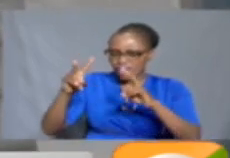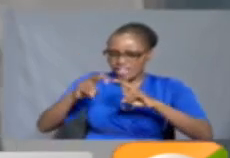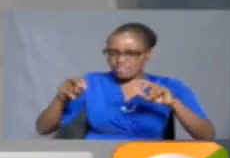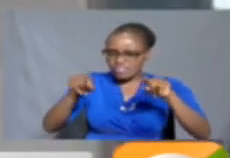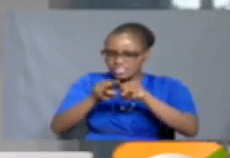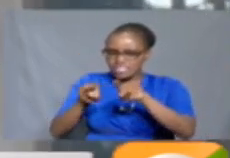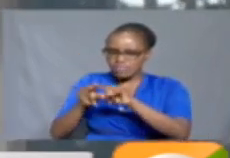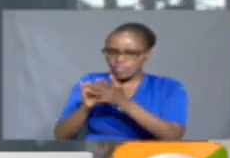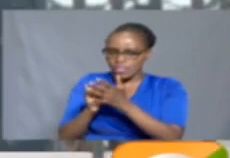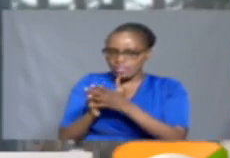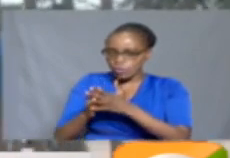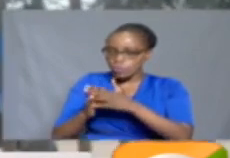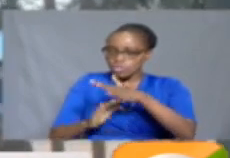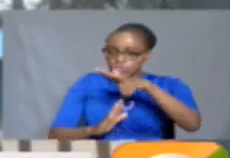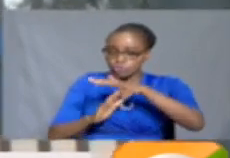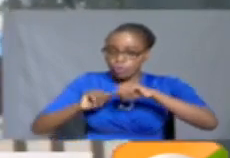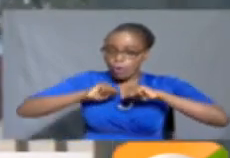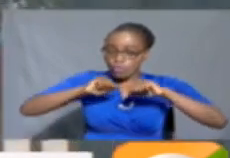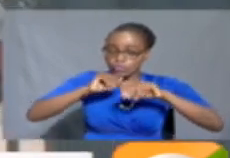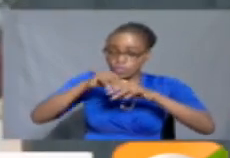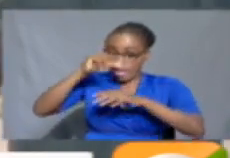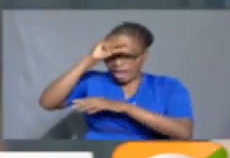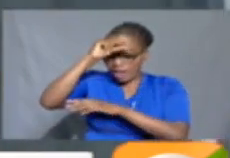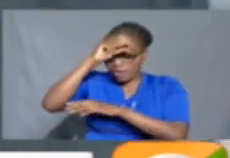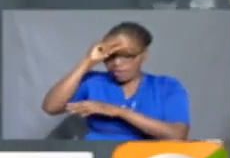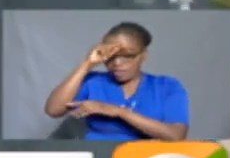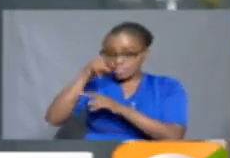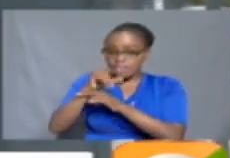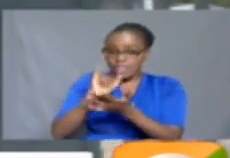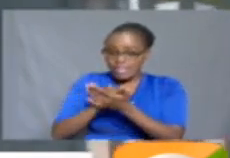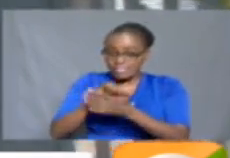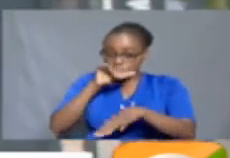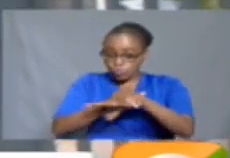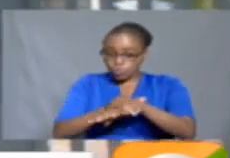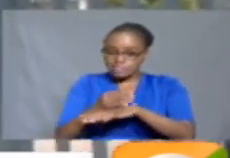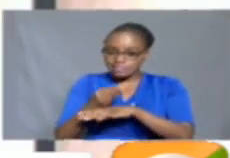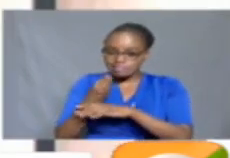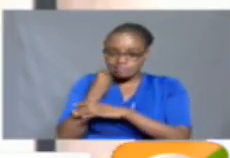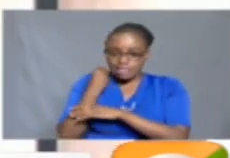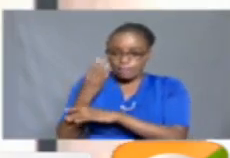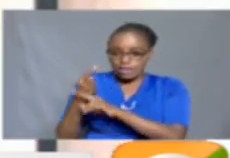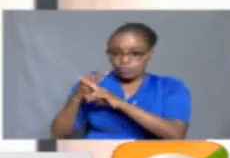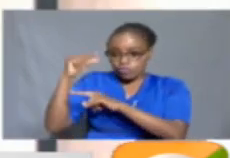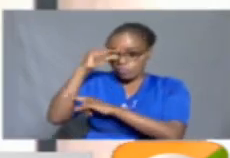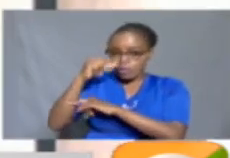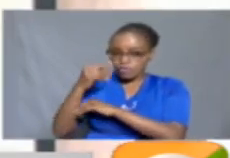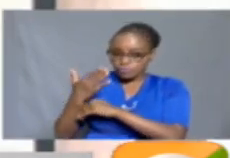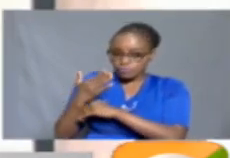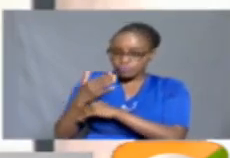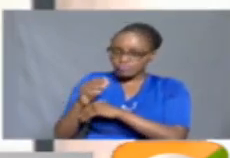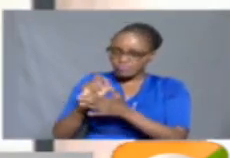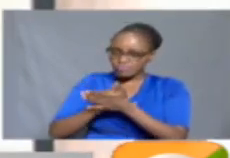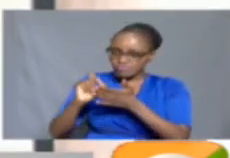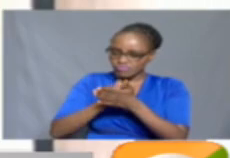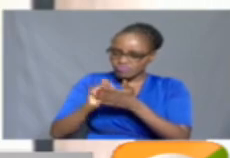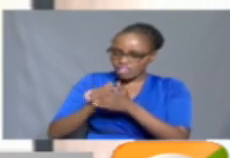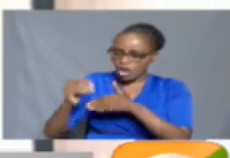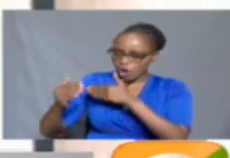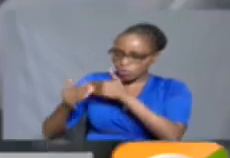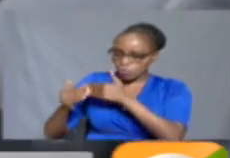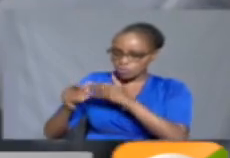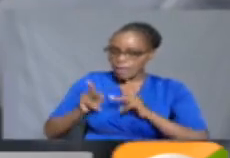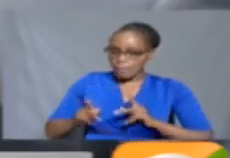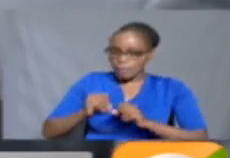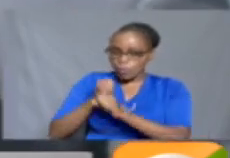investigation alongside top officials of his government believed to have swindled the county of resources with close aides recording unexplained growth in